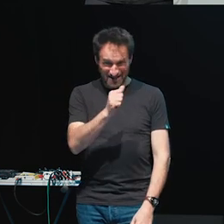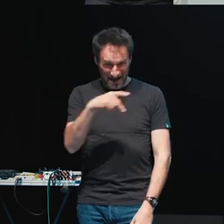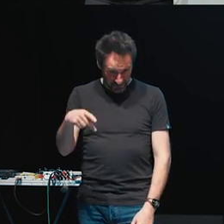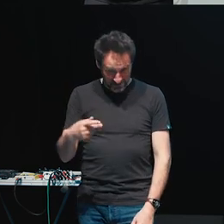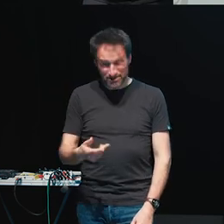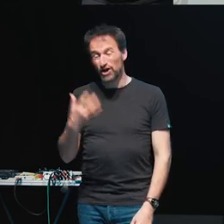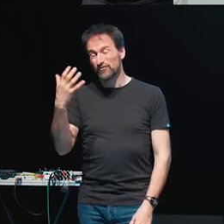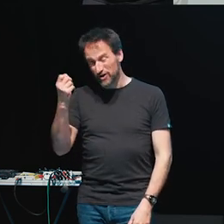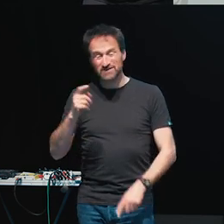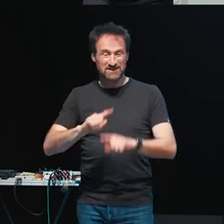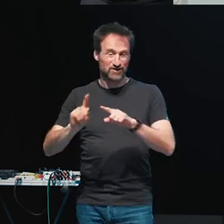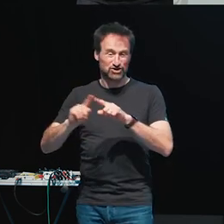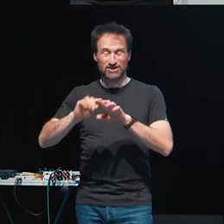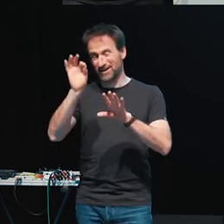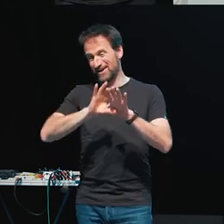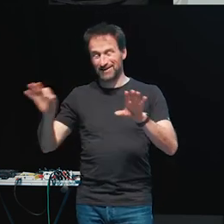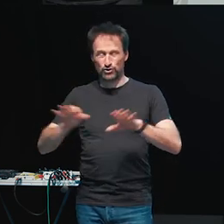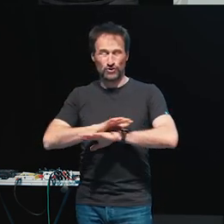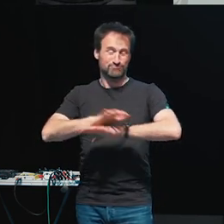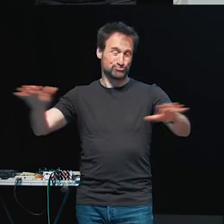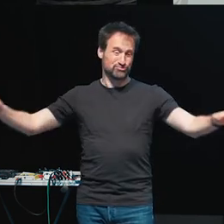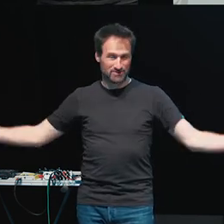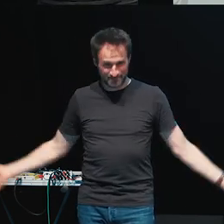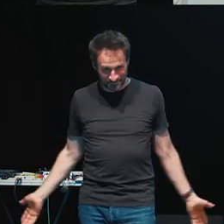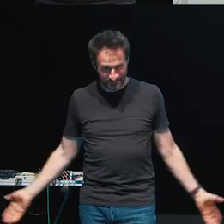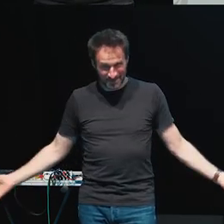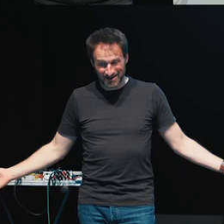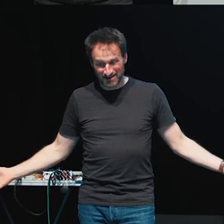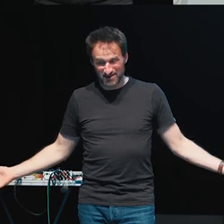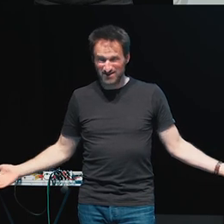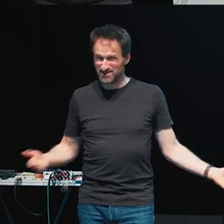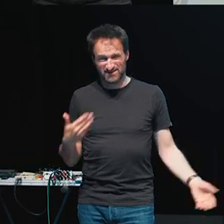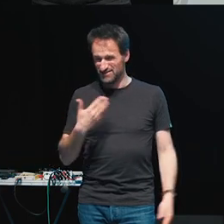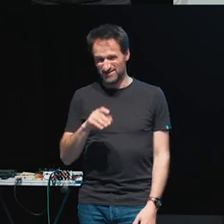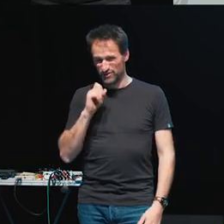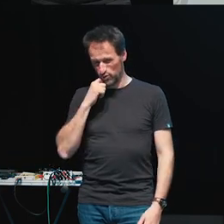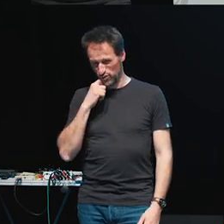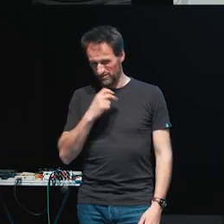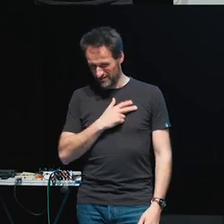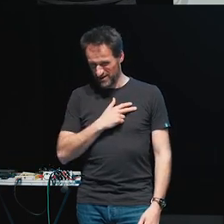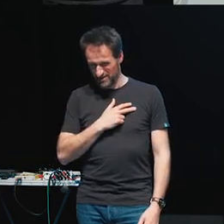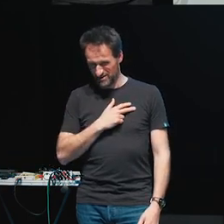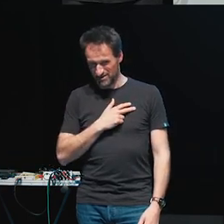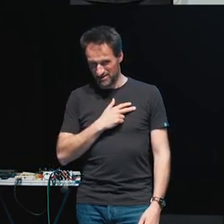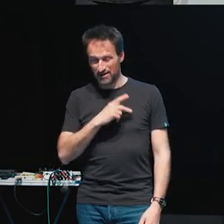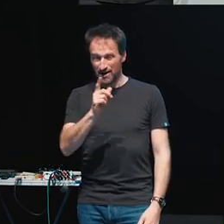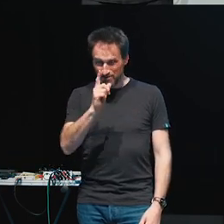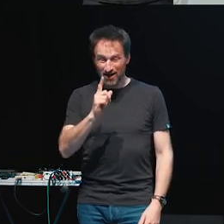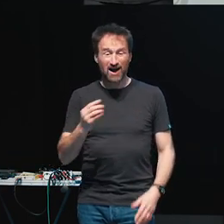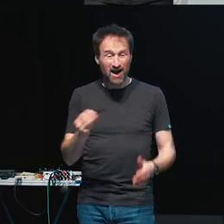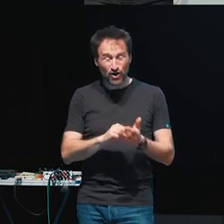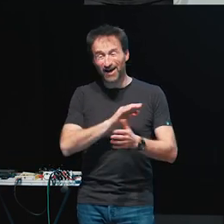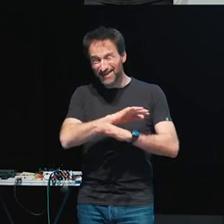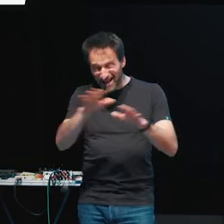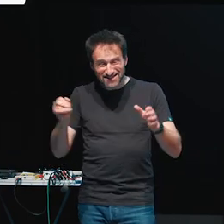apps and 50 completely different architectures, which is not cool at all, to be honest, but also it made the